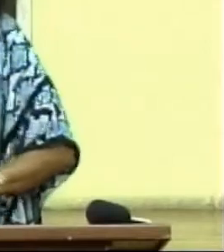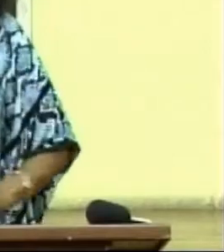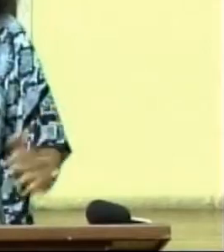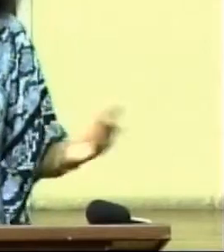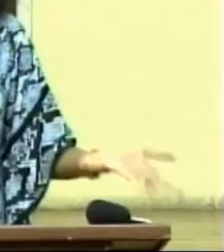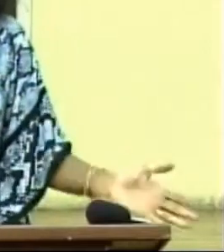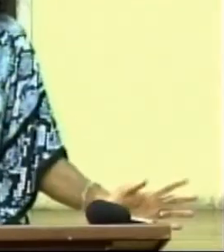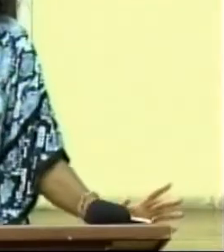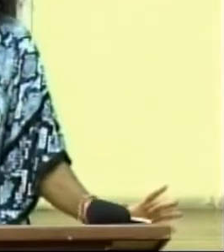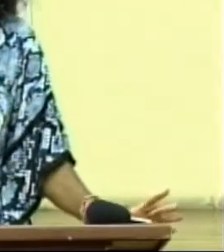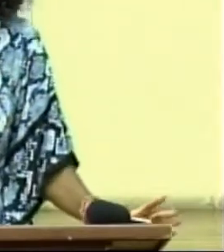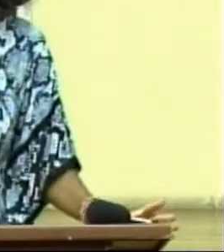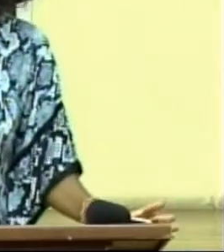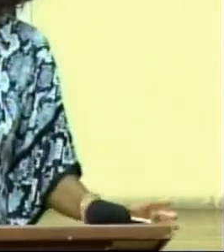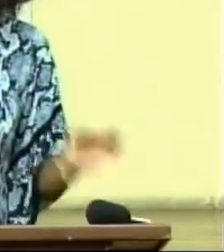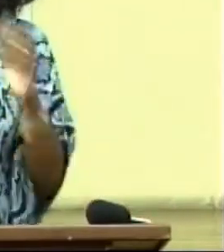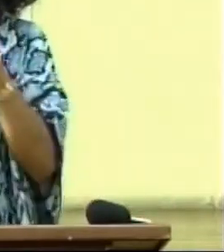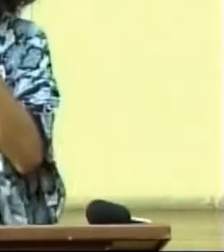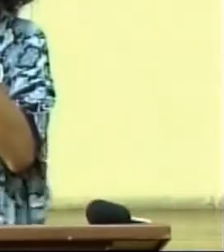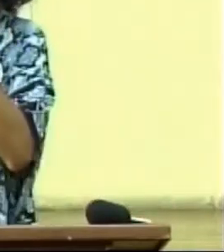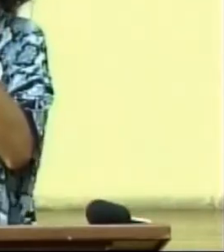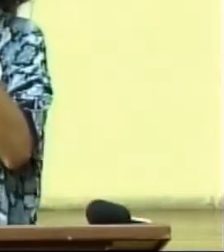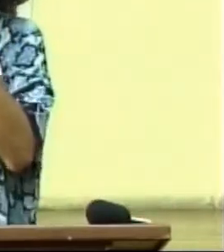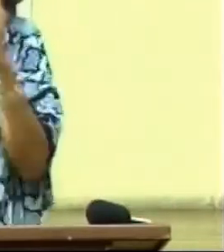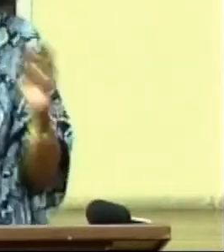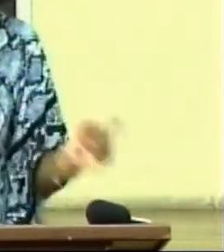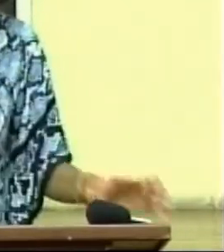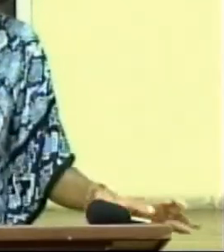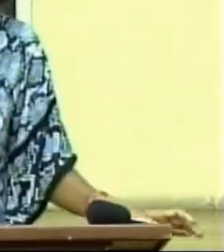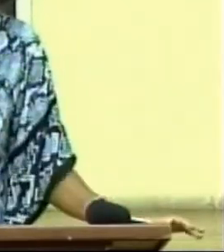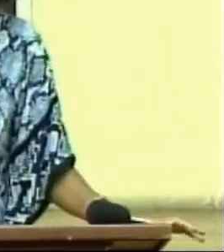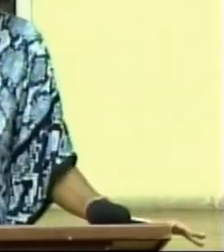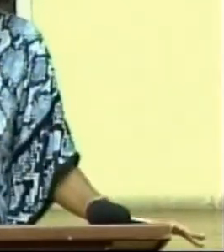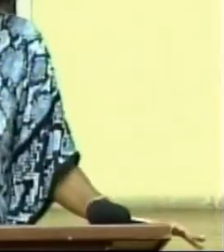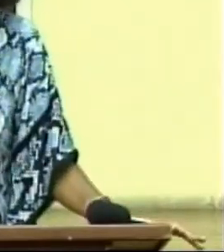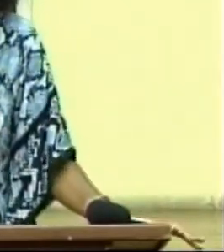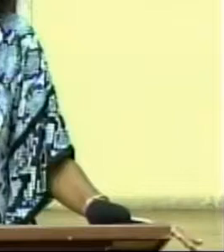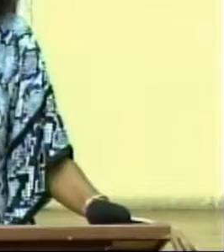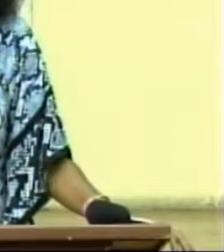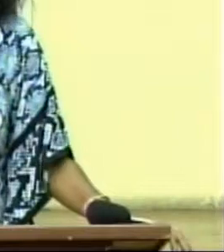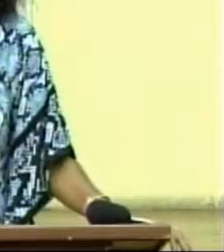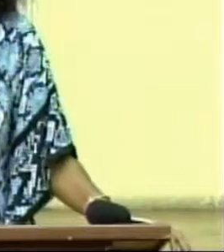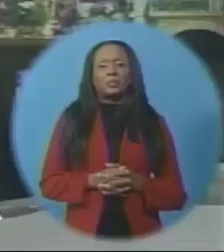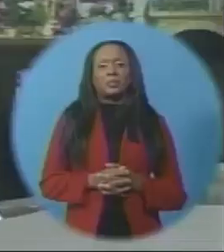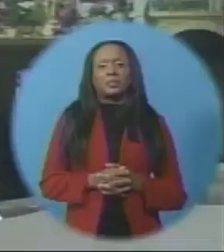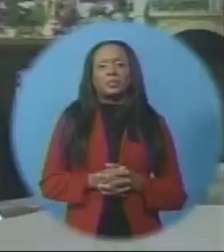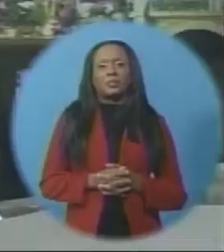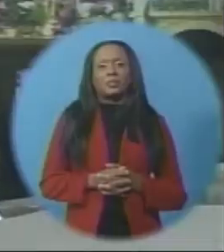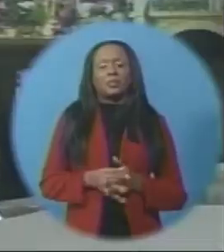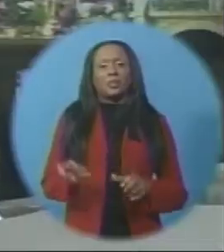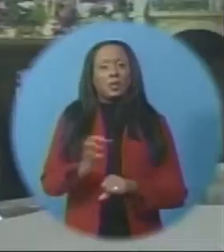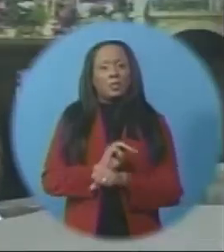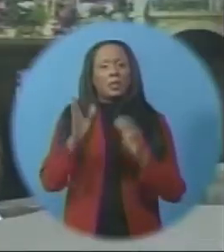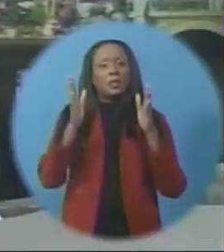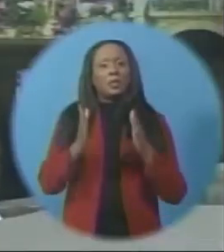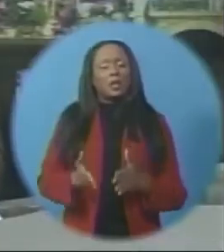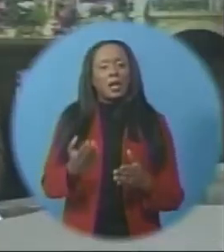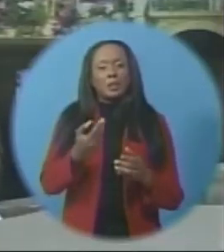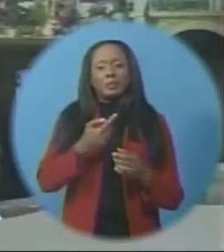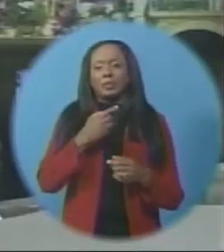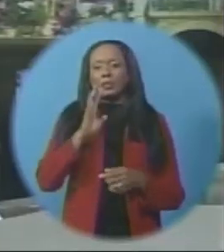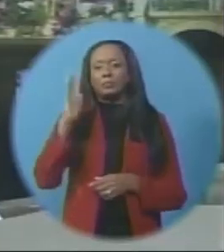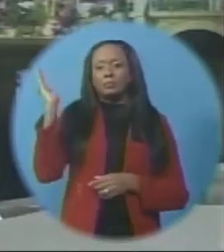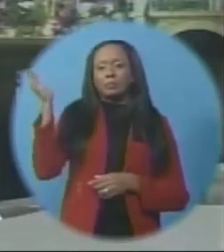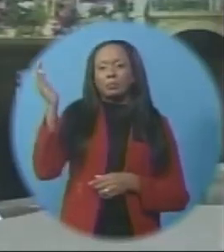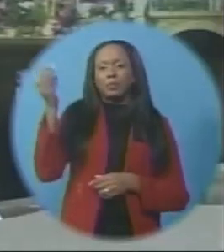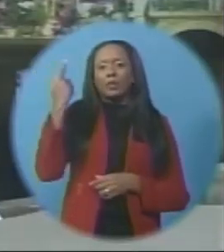eating wholesome food. A lot of us have resorted to fast foods. The minister made the comments